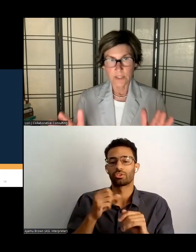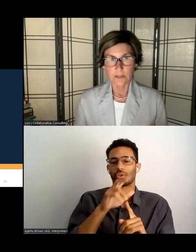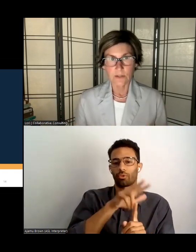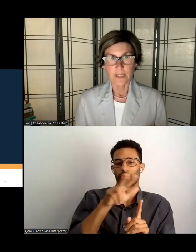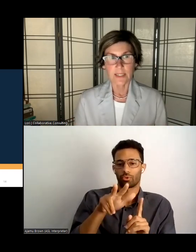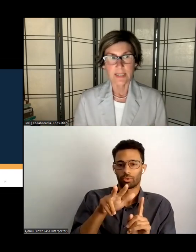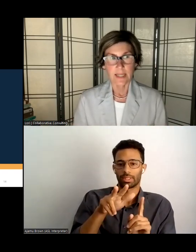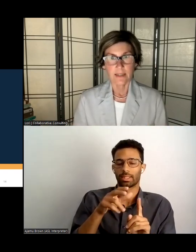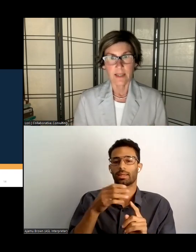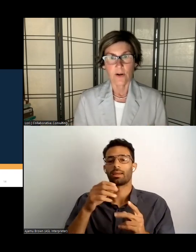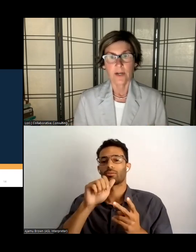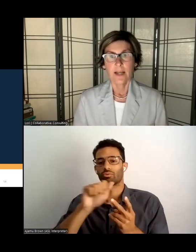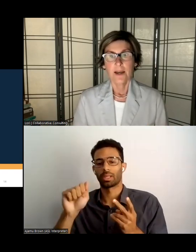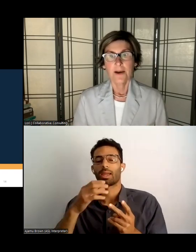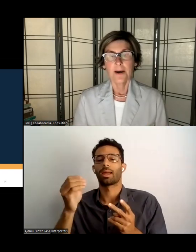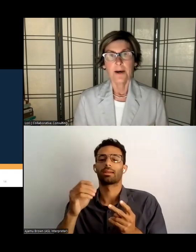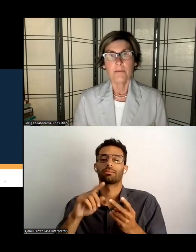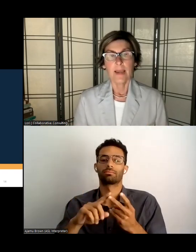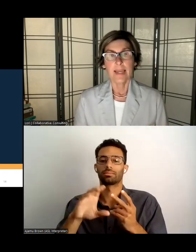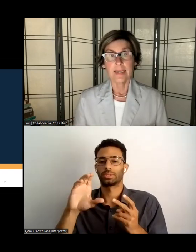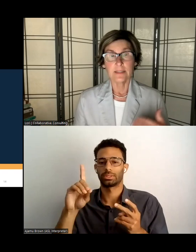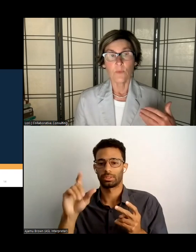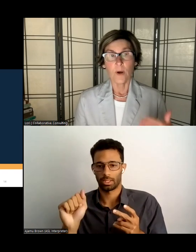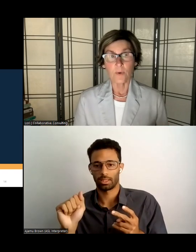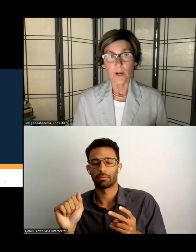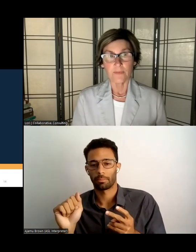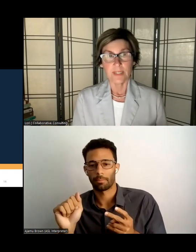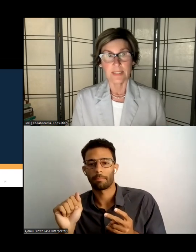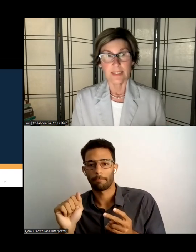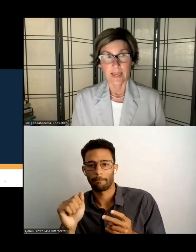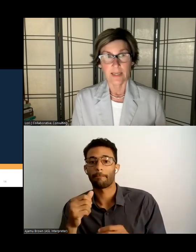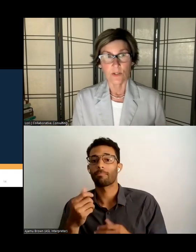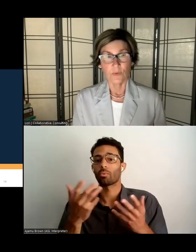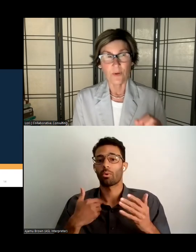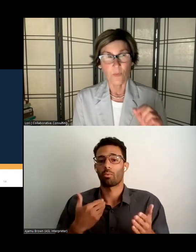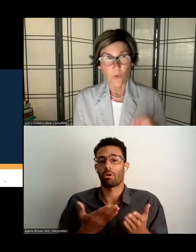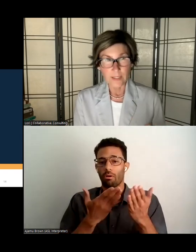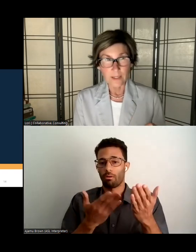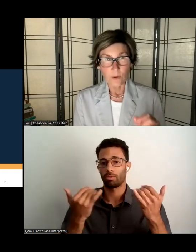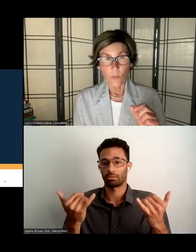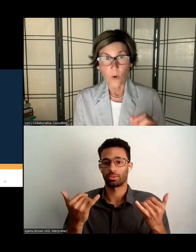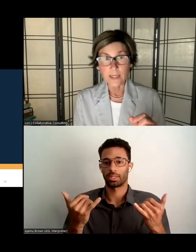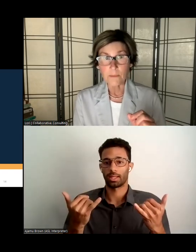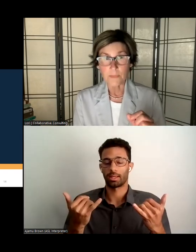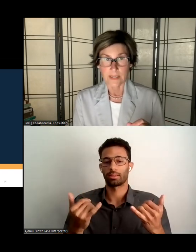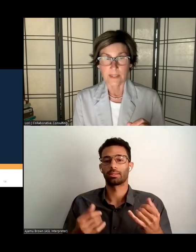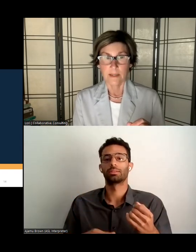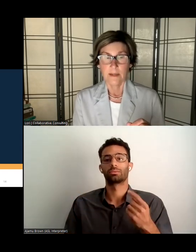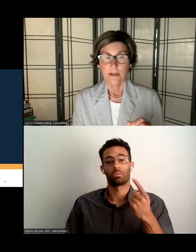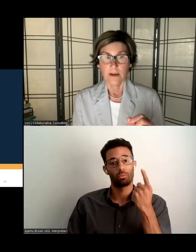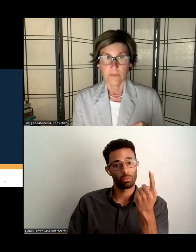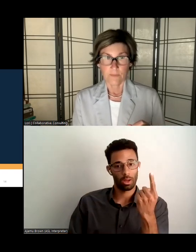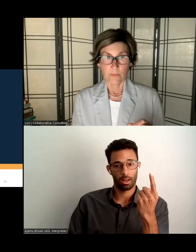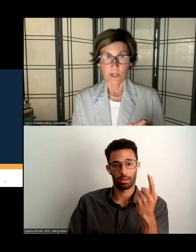So just a little context setting there. And what we're offering today is only one